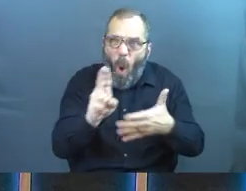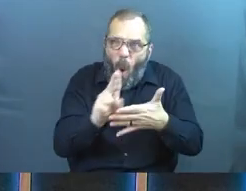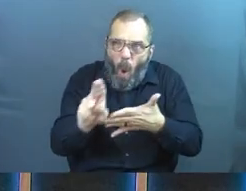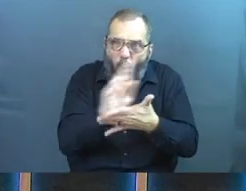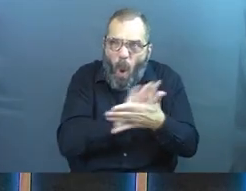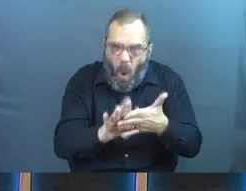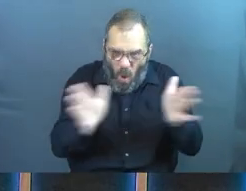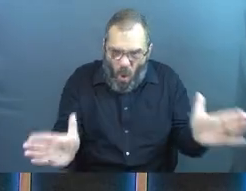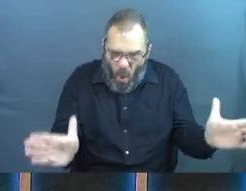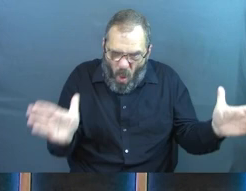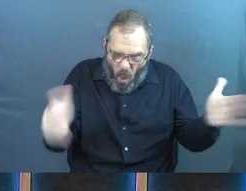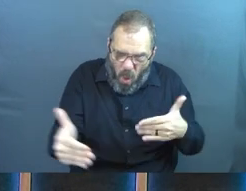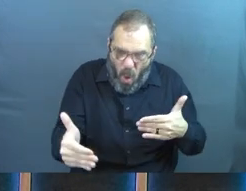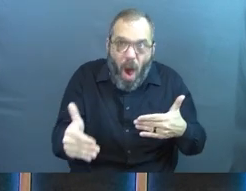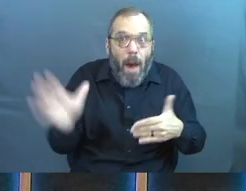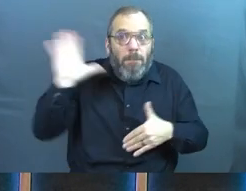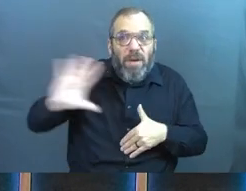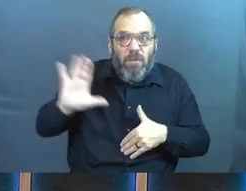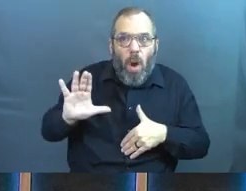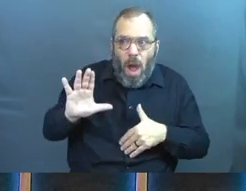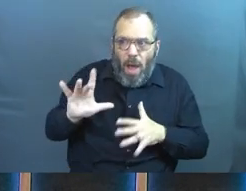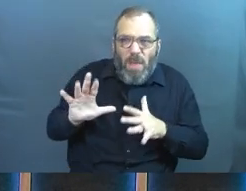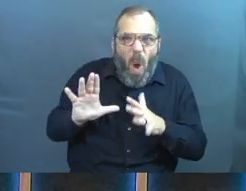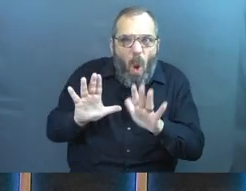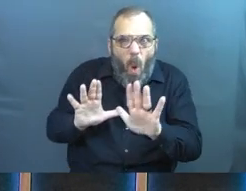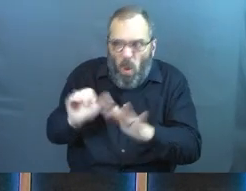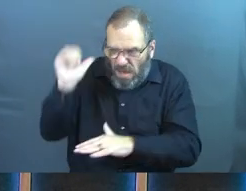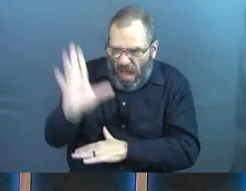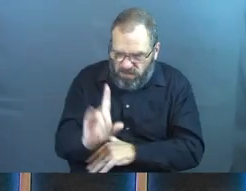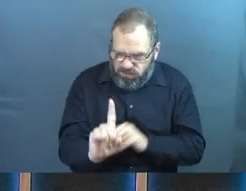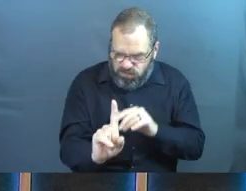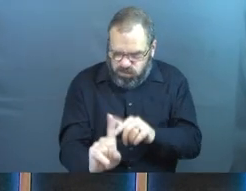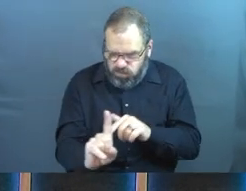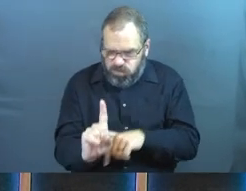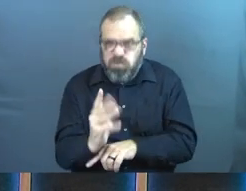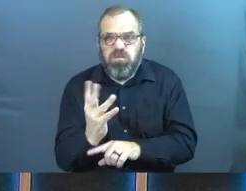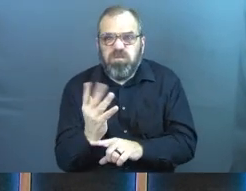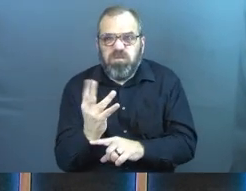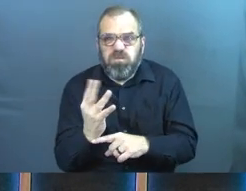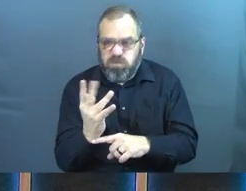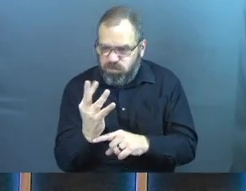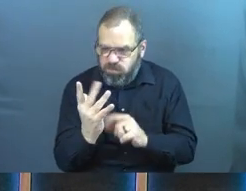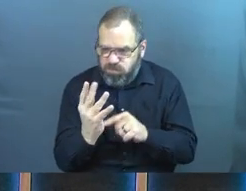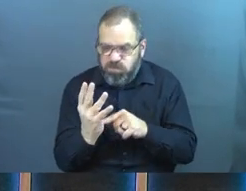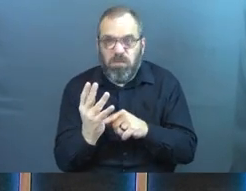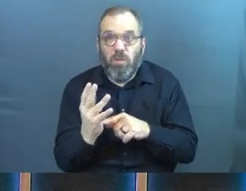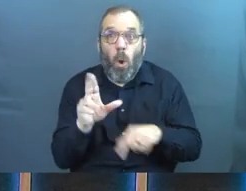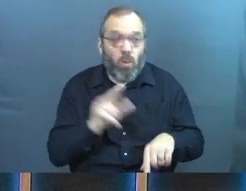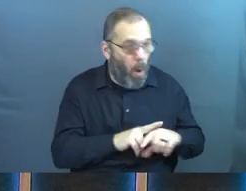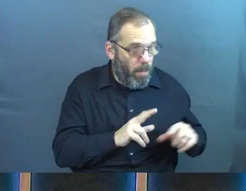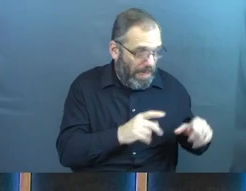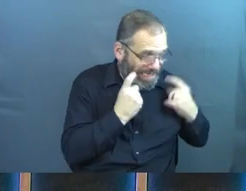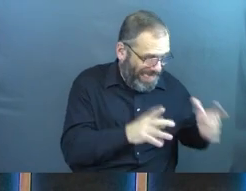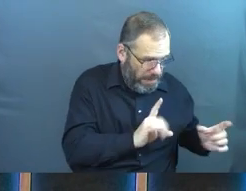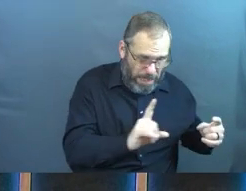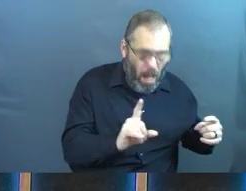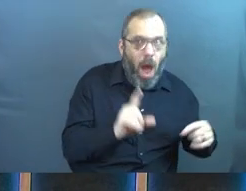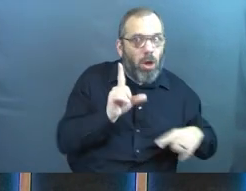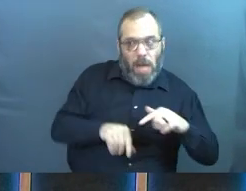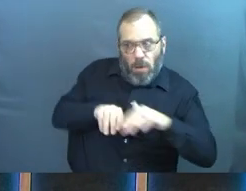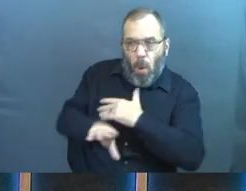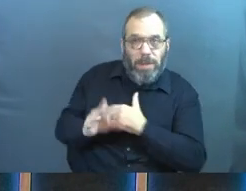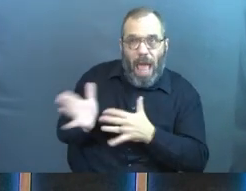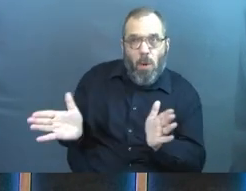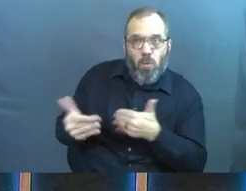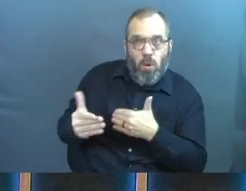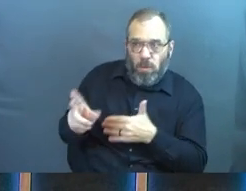Holies room where that was used to have the very presence of God in it. And so normal people, sinful people, could not walk